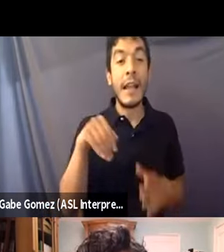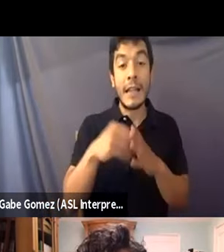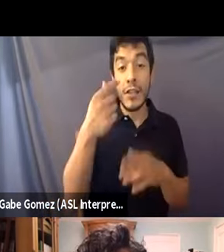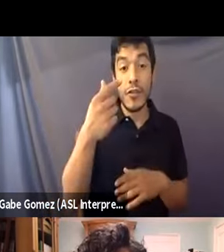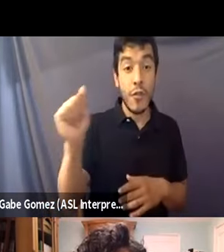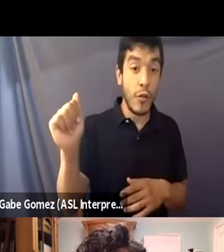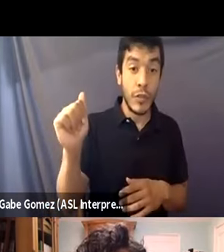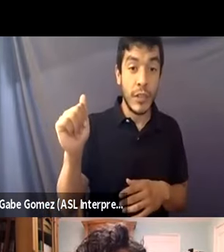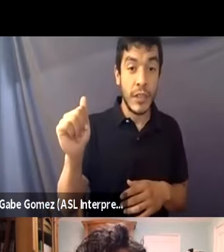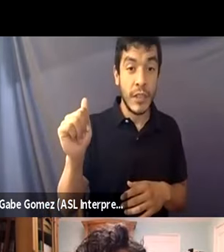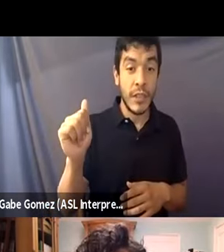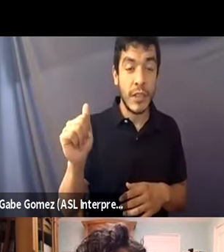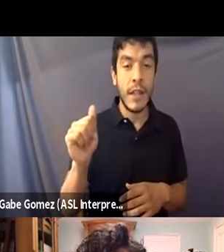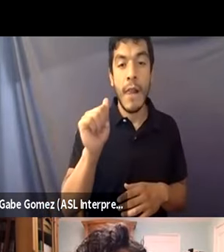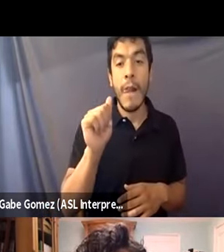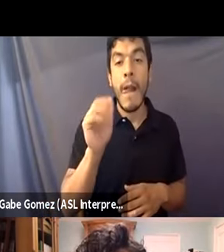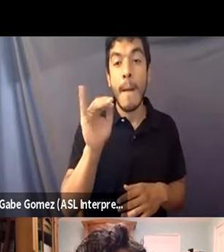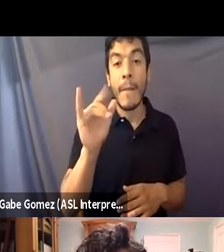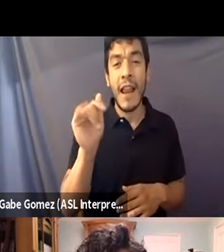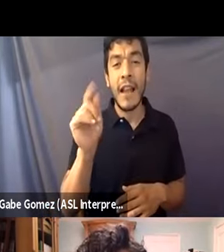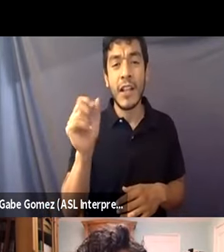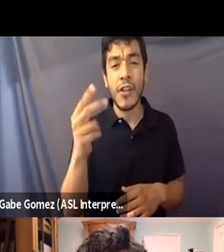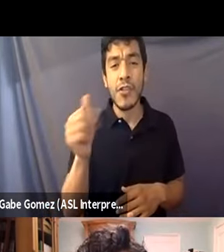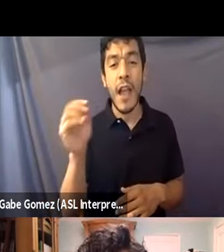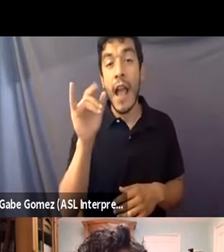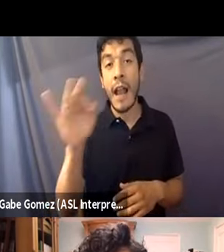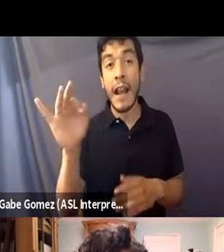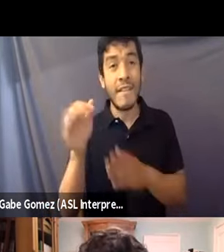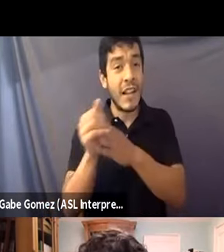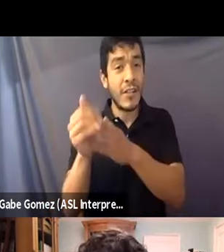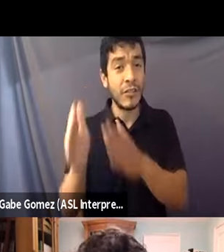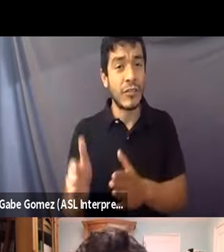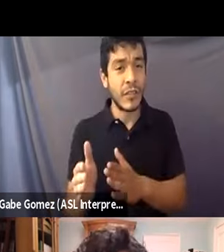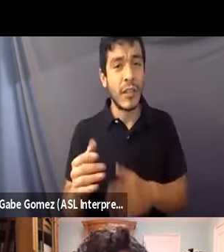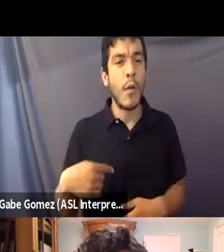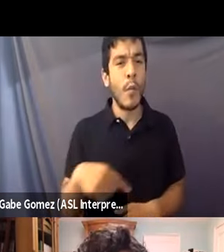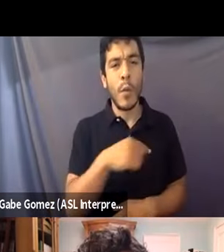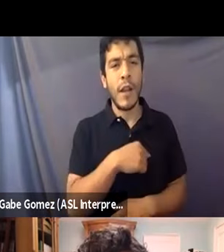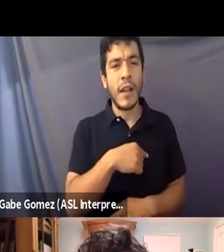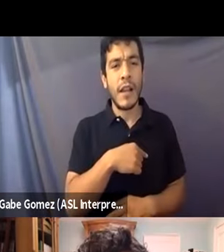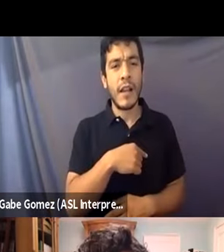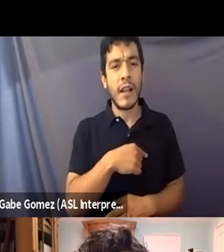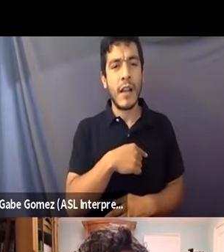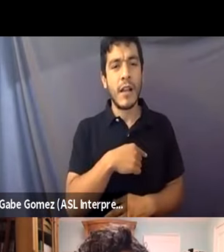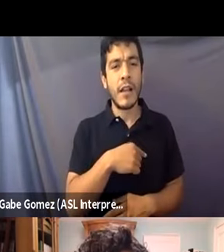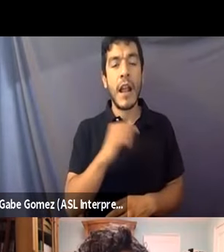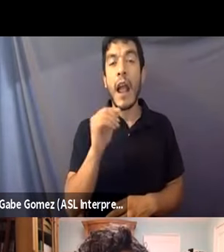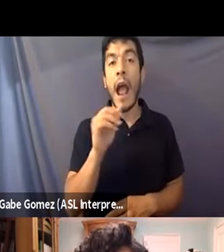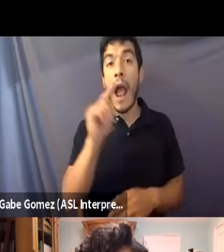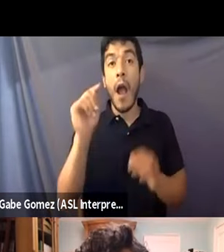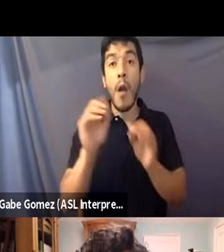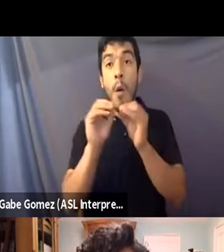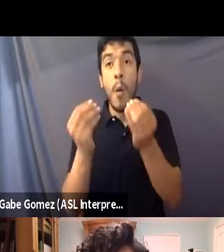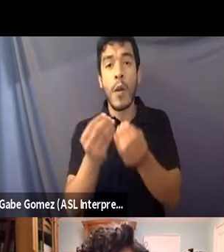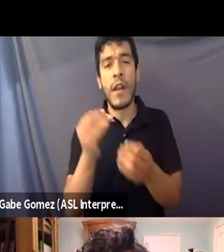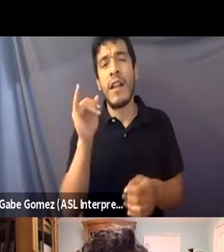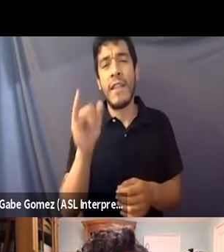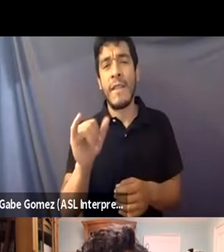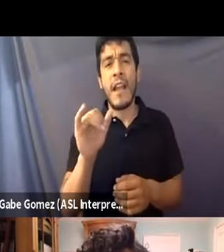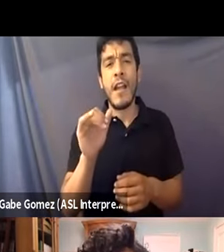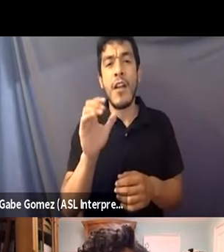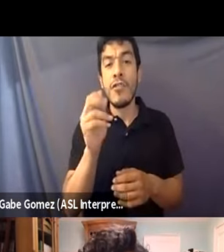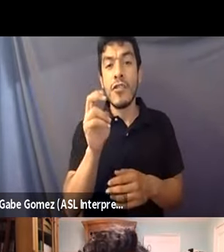under LaTosha and Cliff's leadership and Stephanie's leadership, we've low-key out-organized the Chamber of Commerce. We were